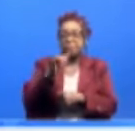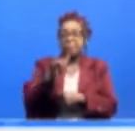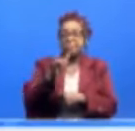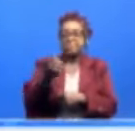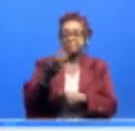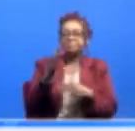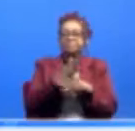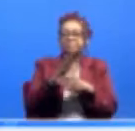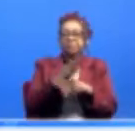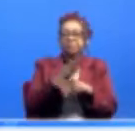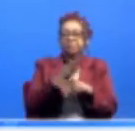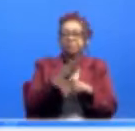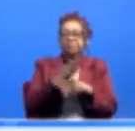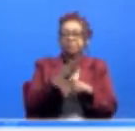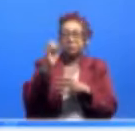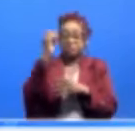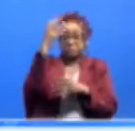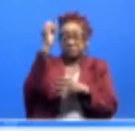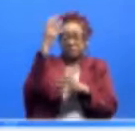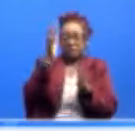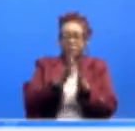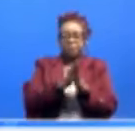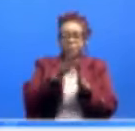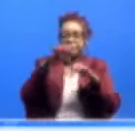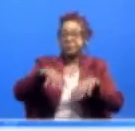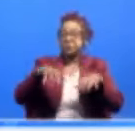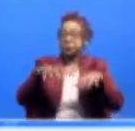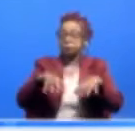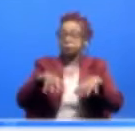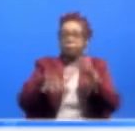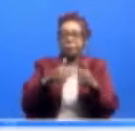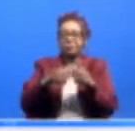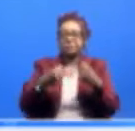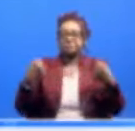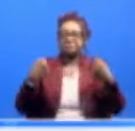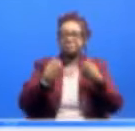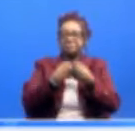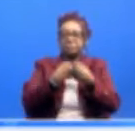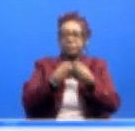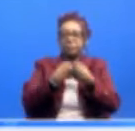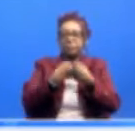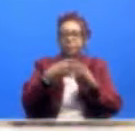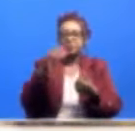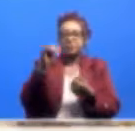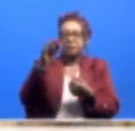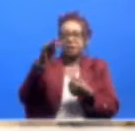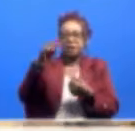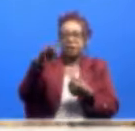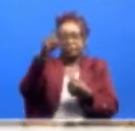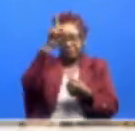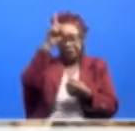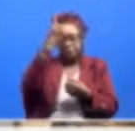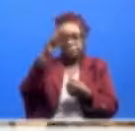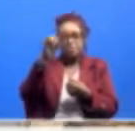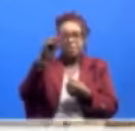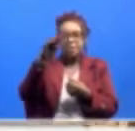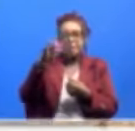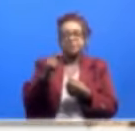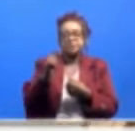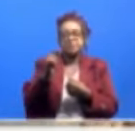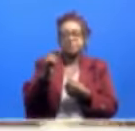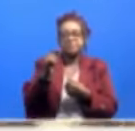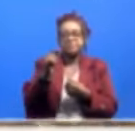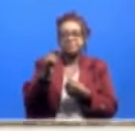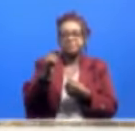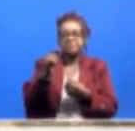a tractor and a 14-seater matatu, which crashed at Salek village along the Bomet